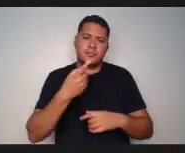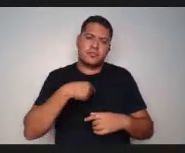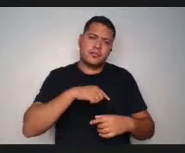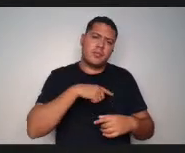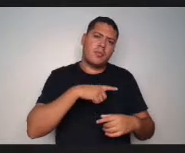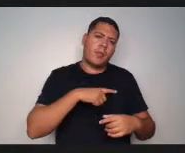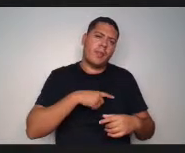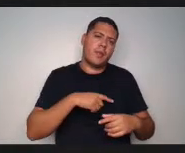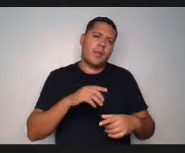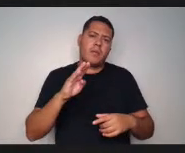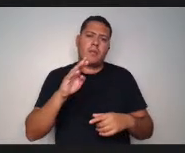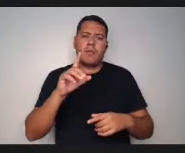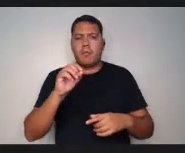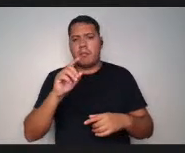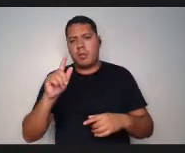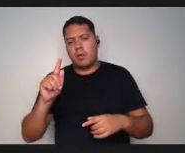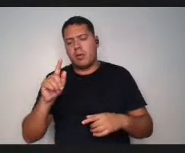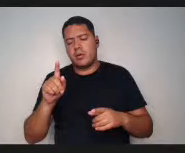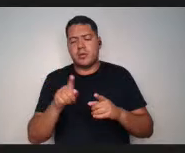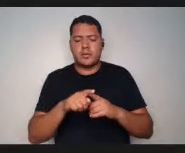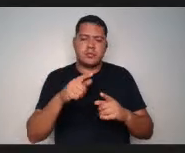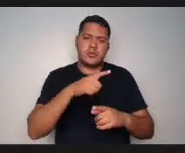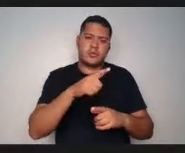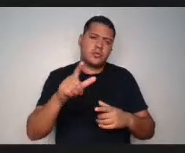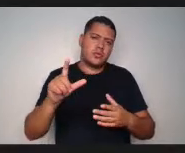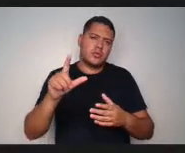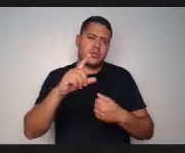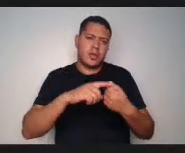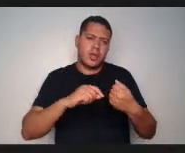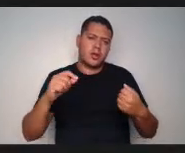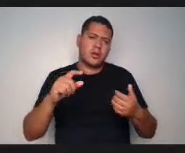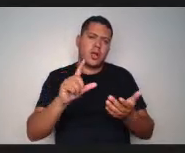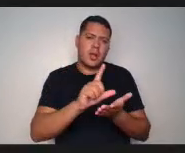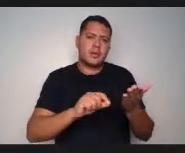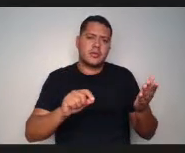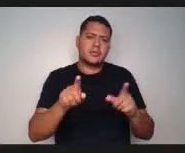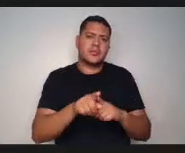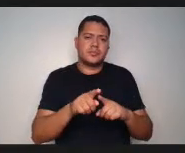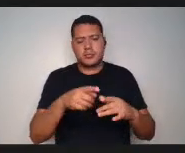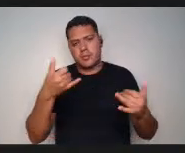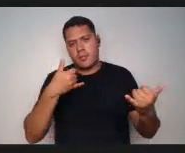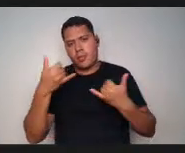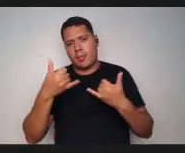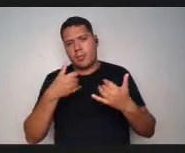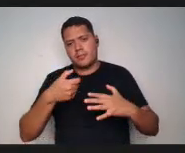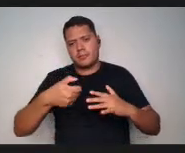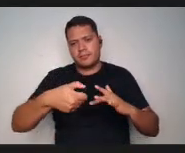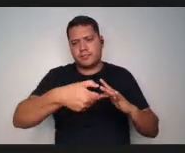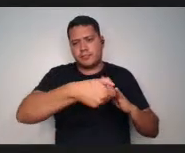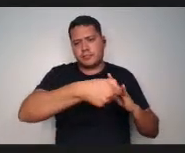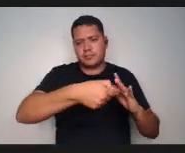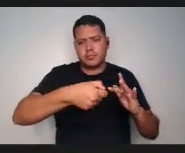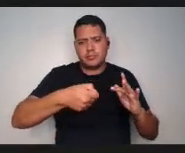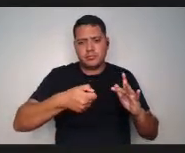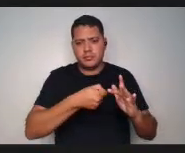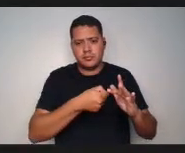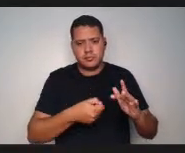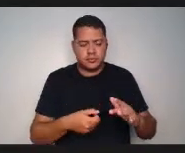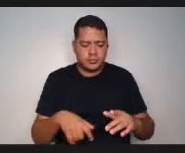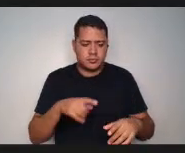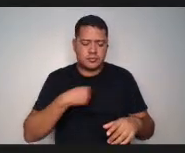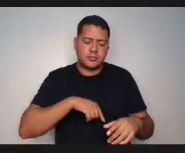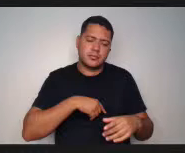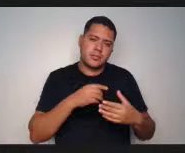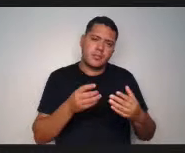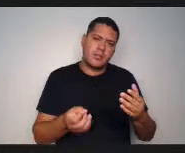media campaign, and we have just launched our own survey based in the United States for individuals. It